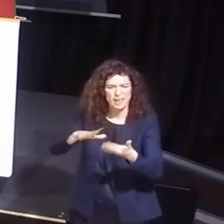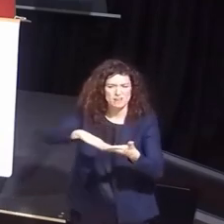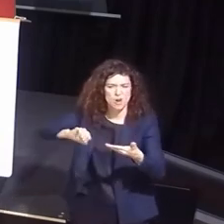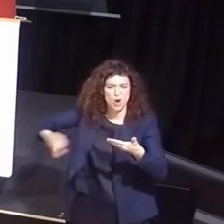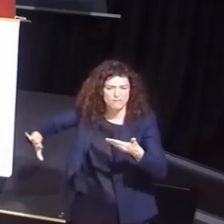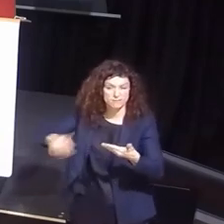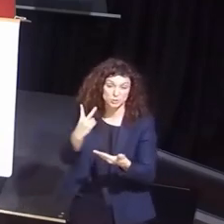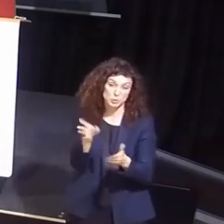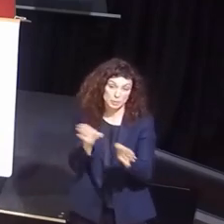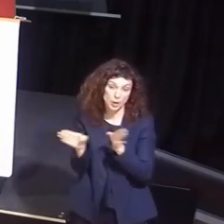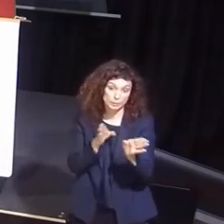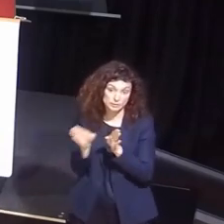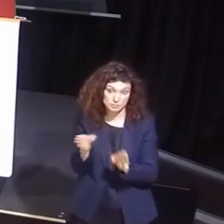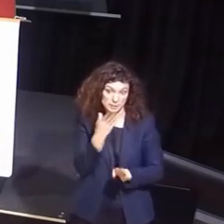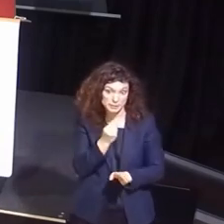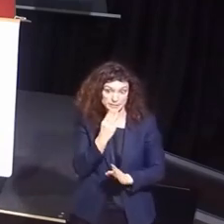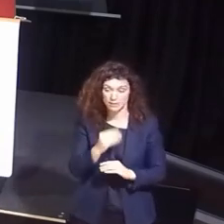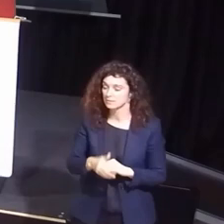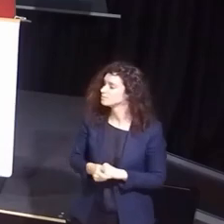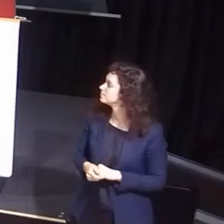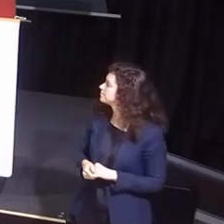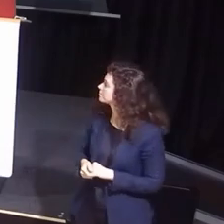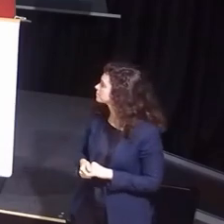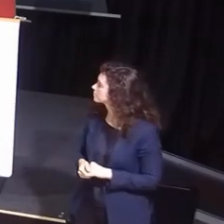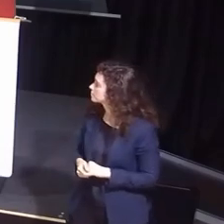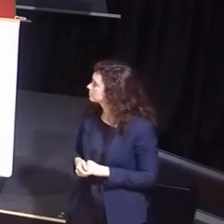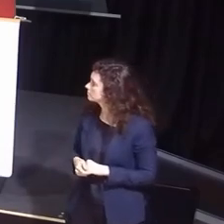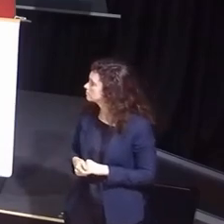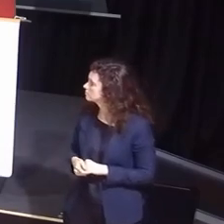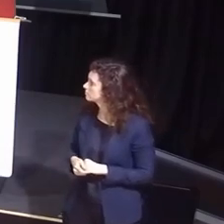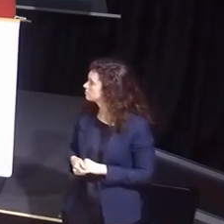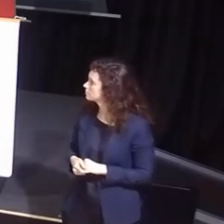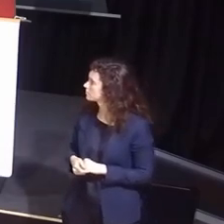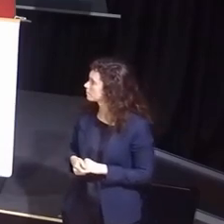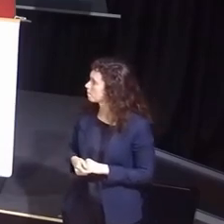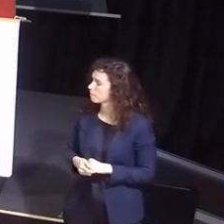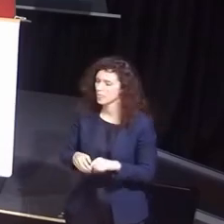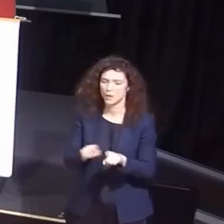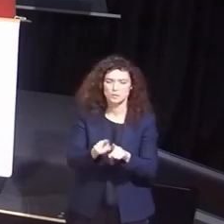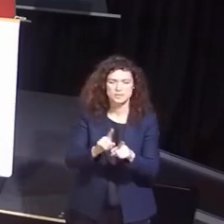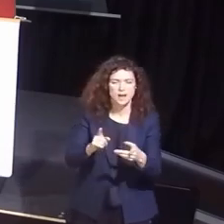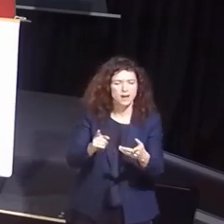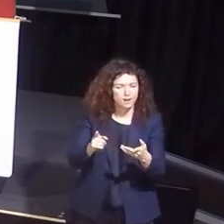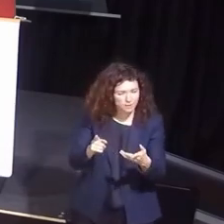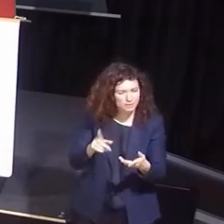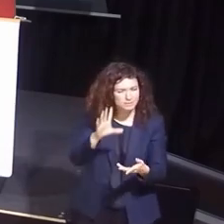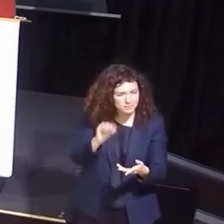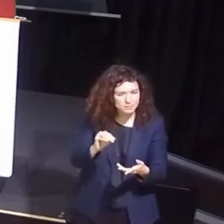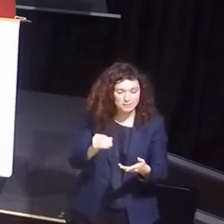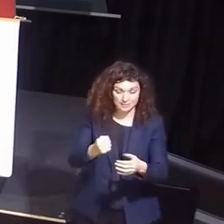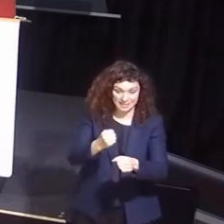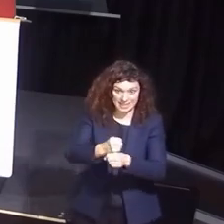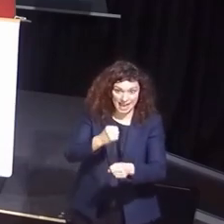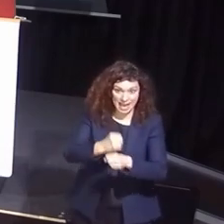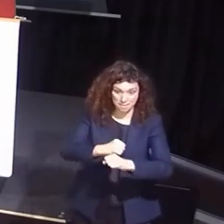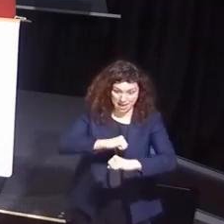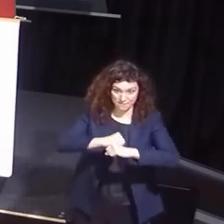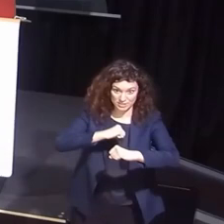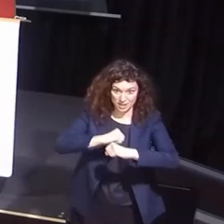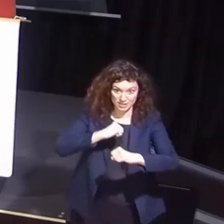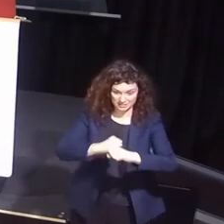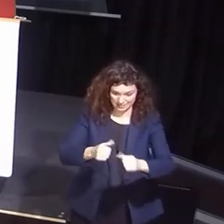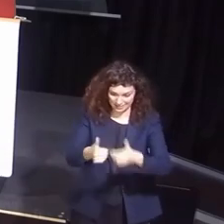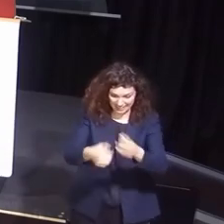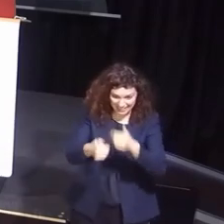Mm-hmm. Yeah, and just added the insistence of having in game advertising as well. And that's so like overwhelming and completely